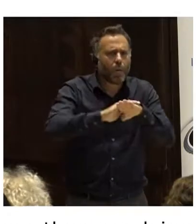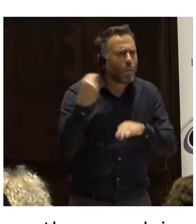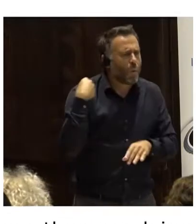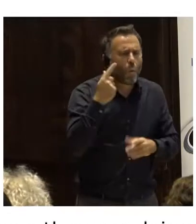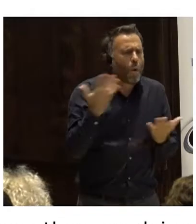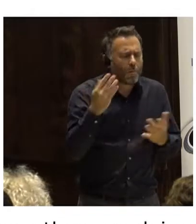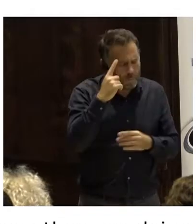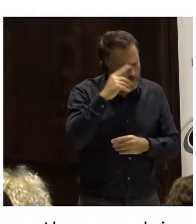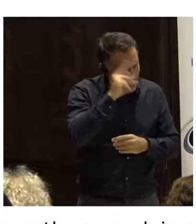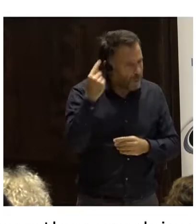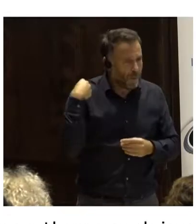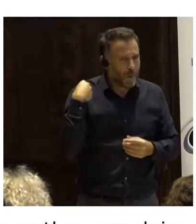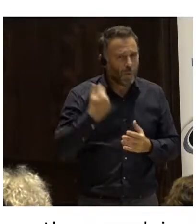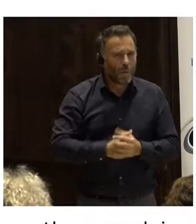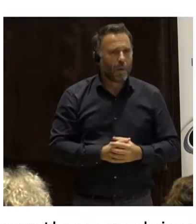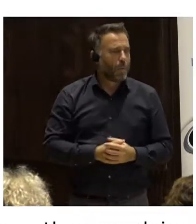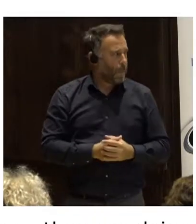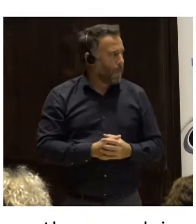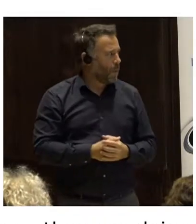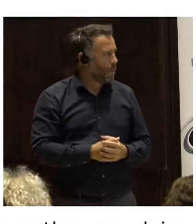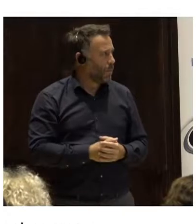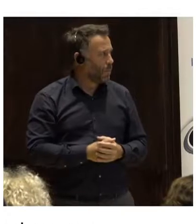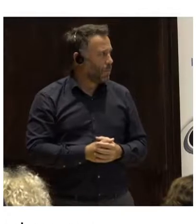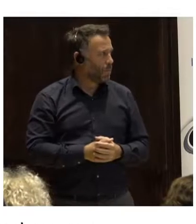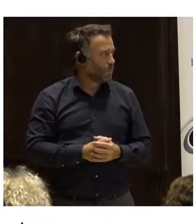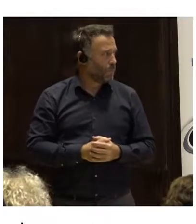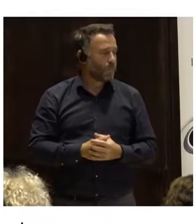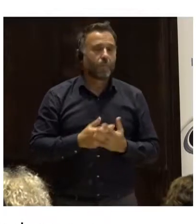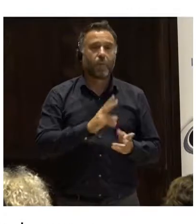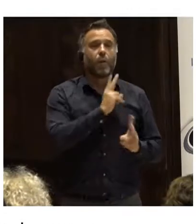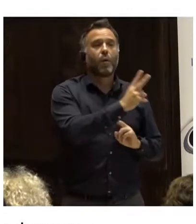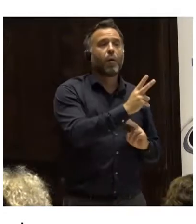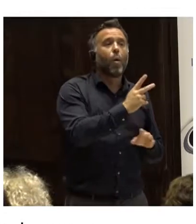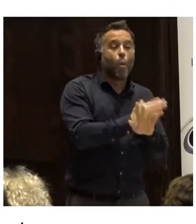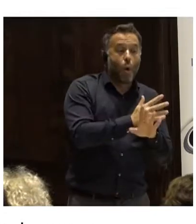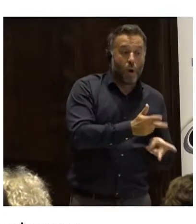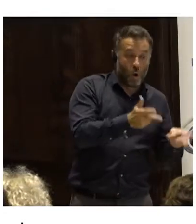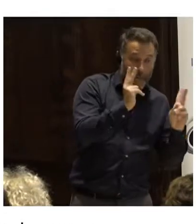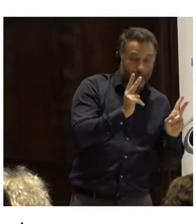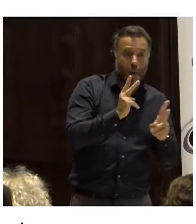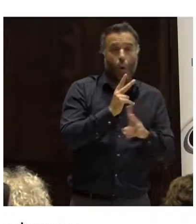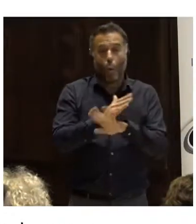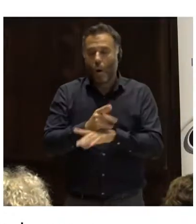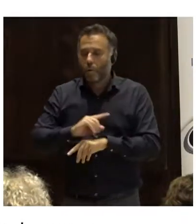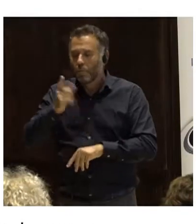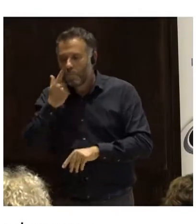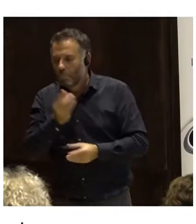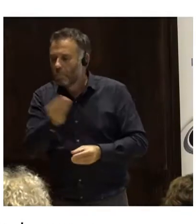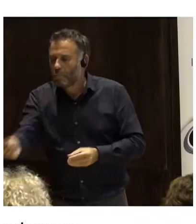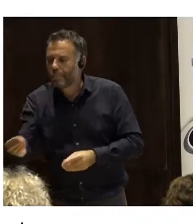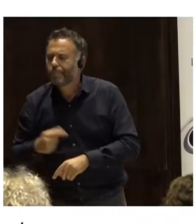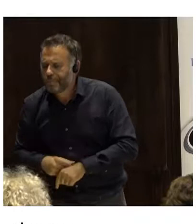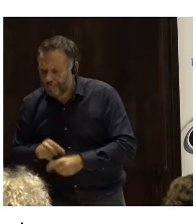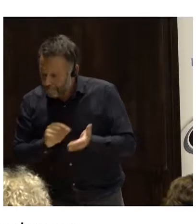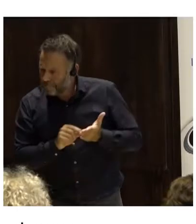between free play and human-mediated play? And human-mediated play? Well, I strongly believe